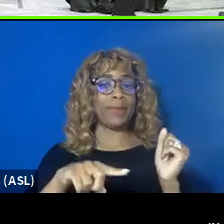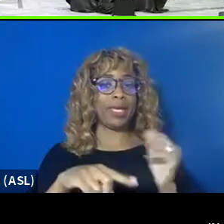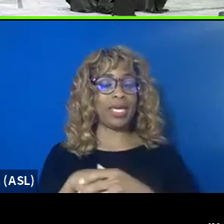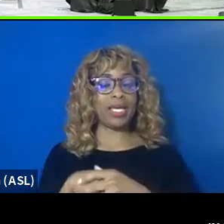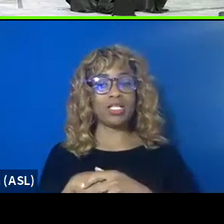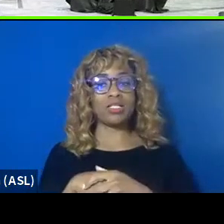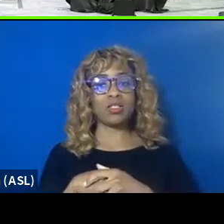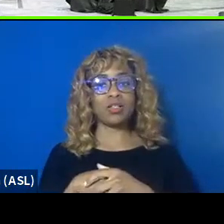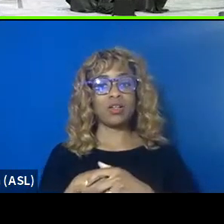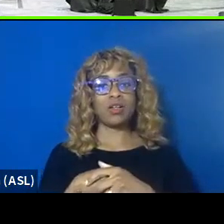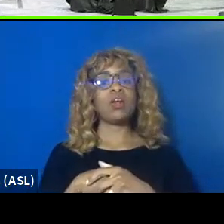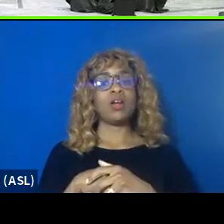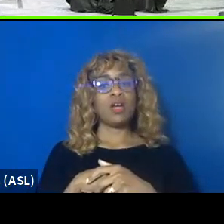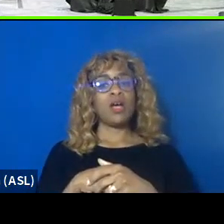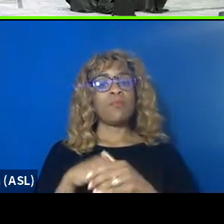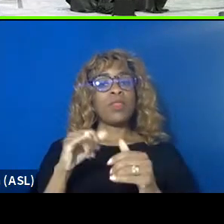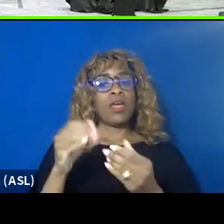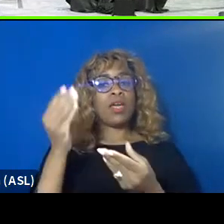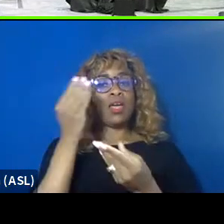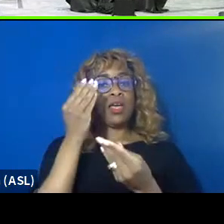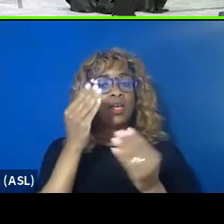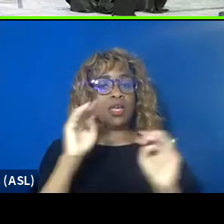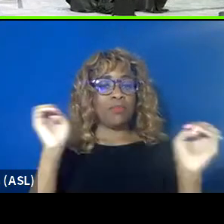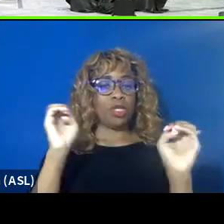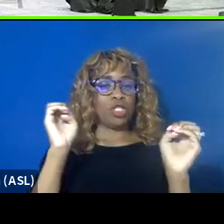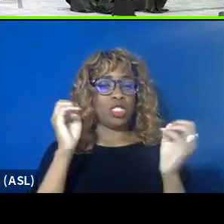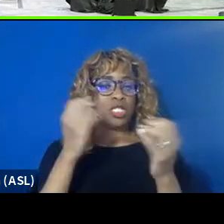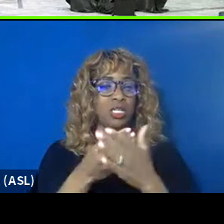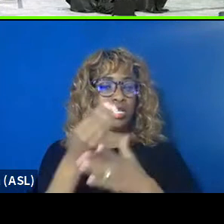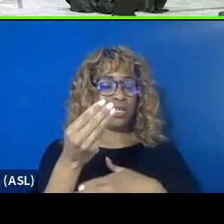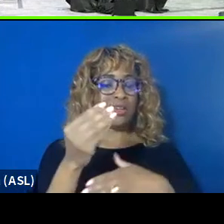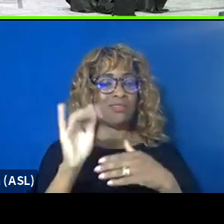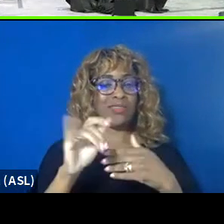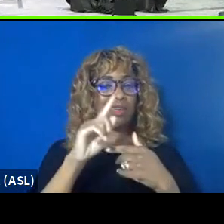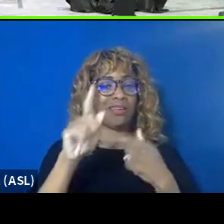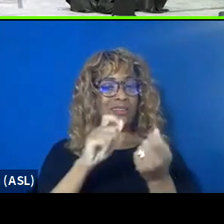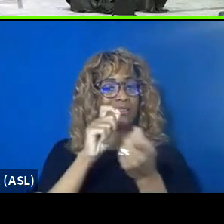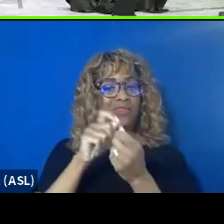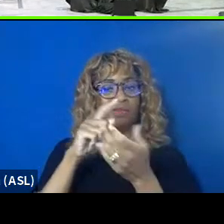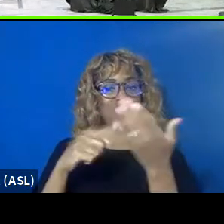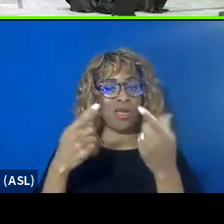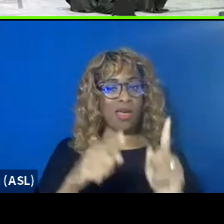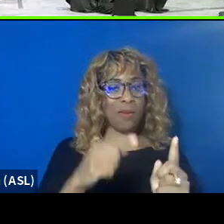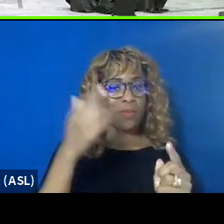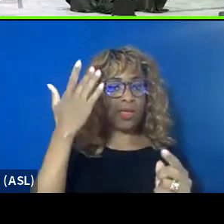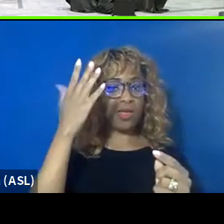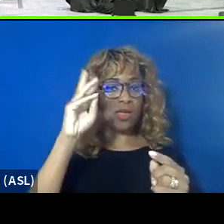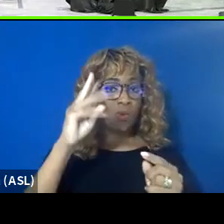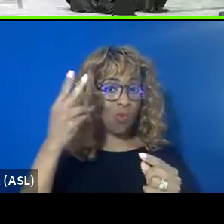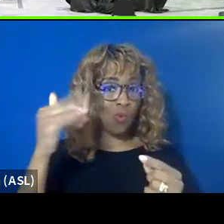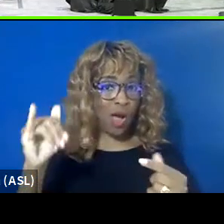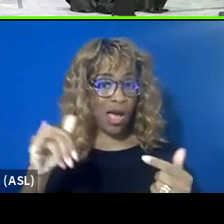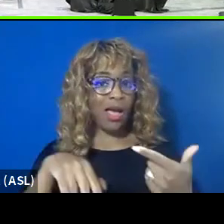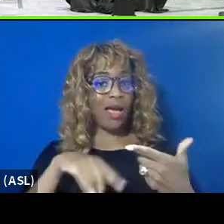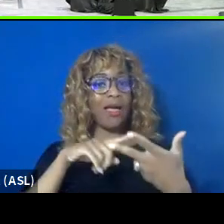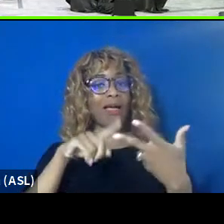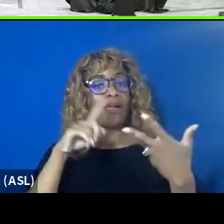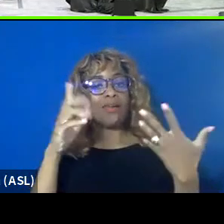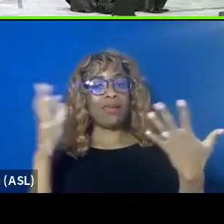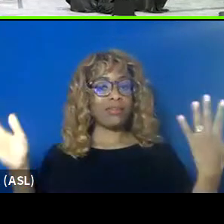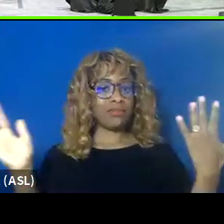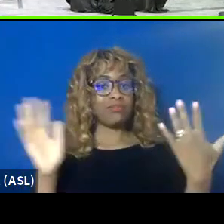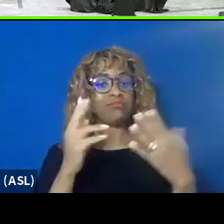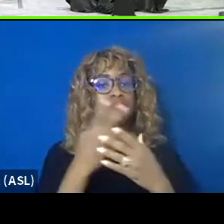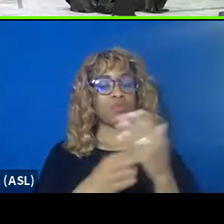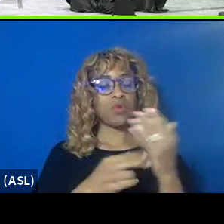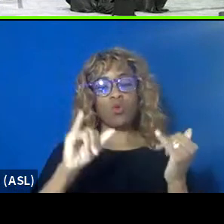I think the notice of emergency procurement detailed what happened, why it happened, and both those